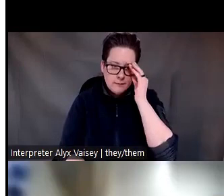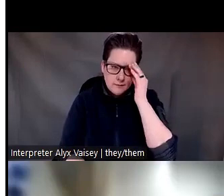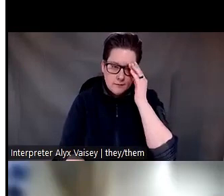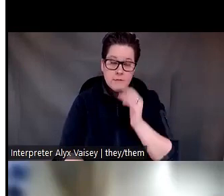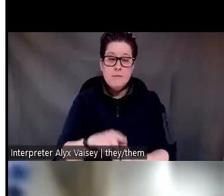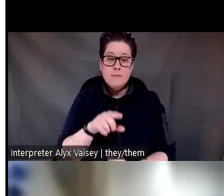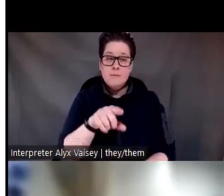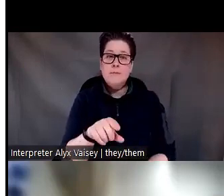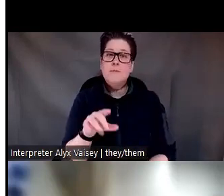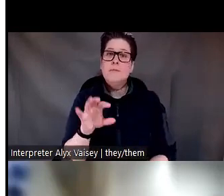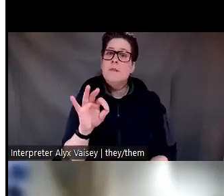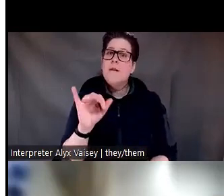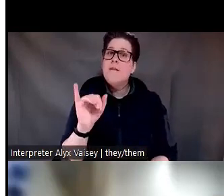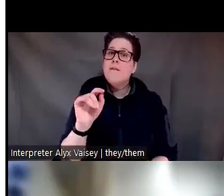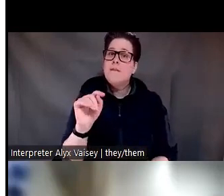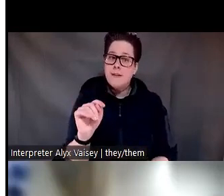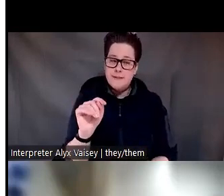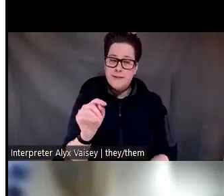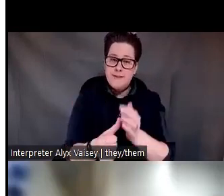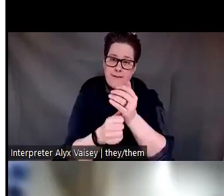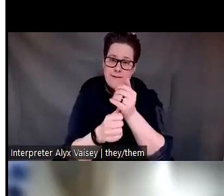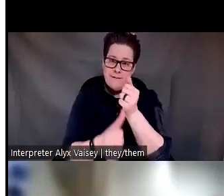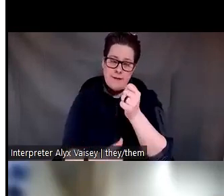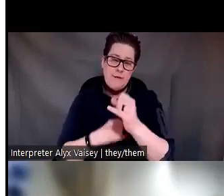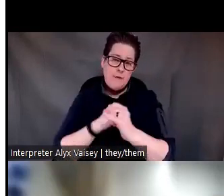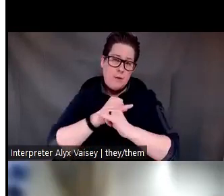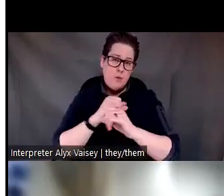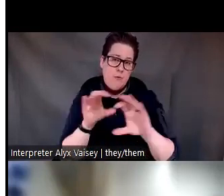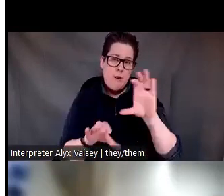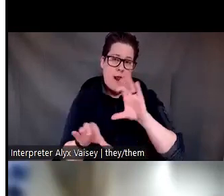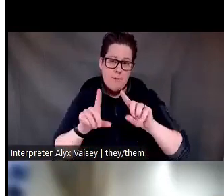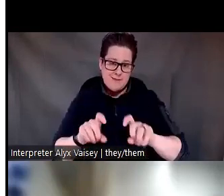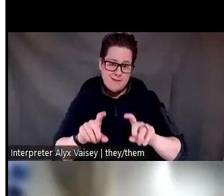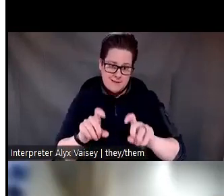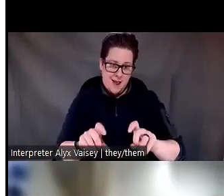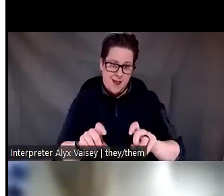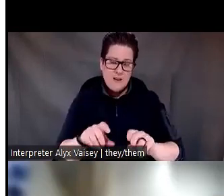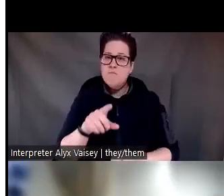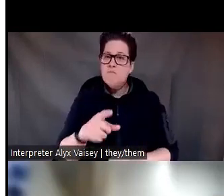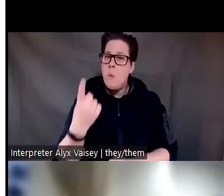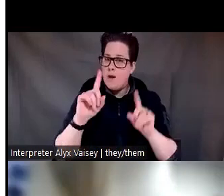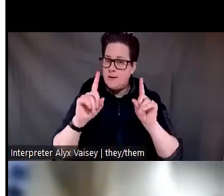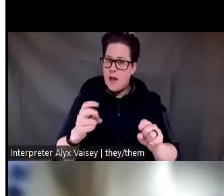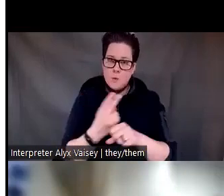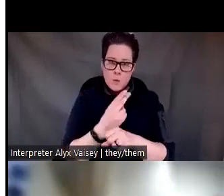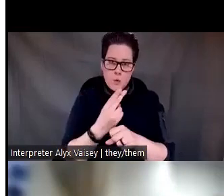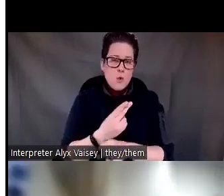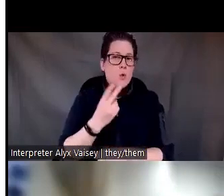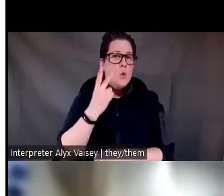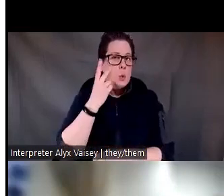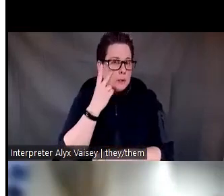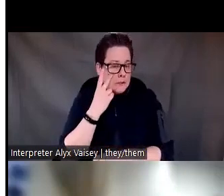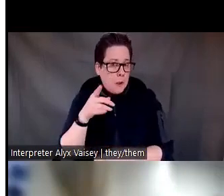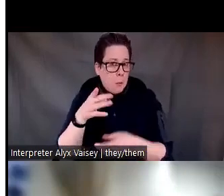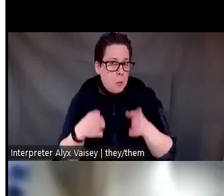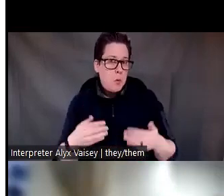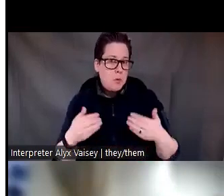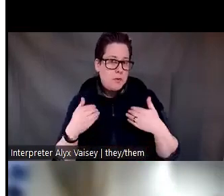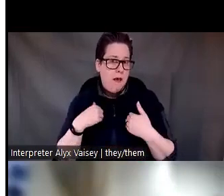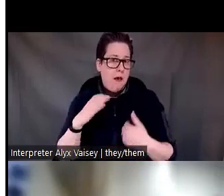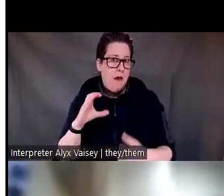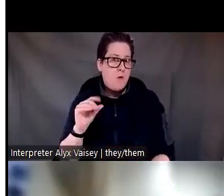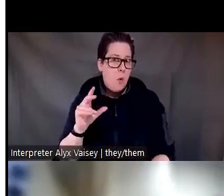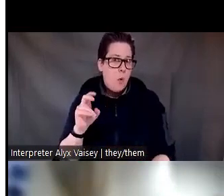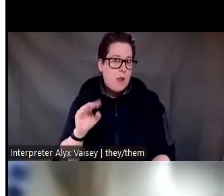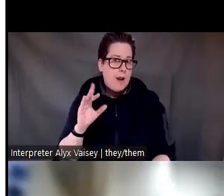So a fecal immunochemical test is one of the screening tests used to evaluate for colorectal cancer. One